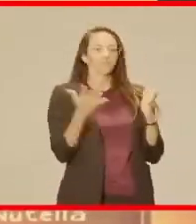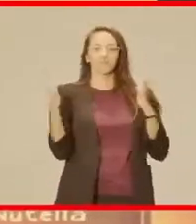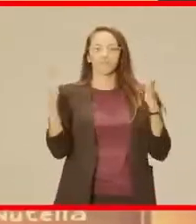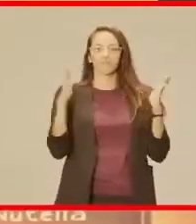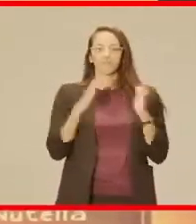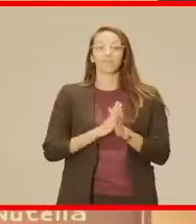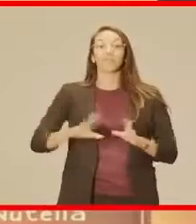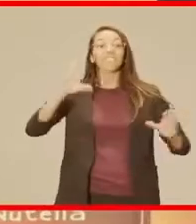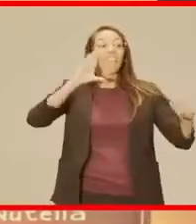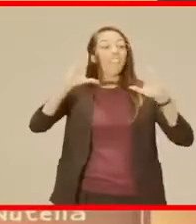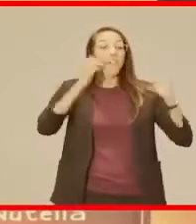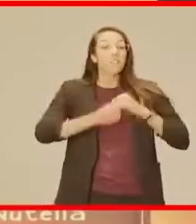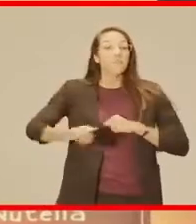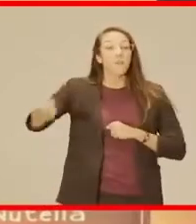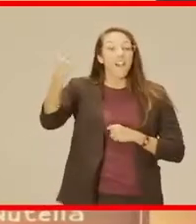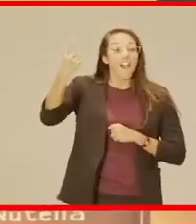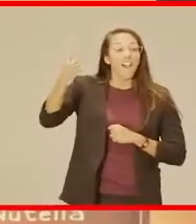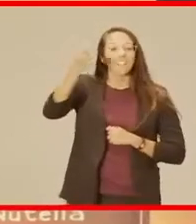Hello, everybody.